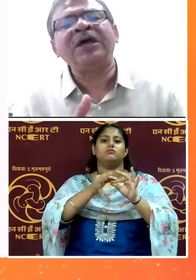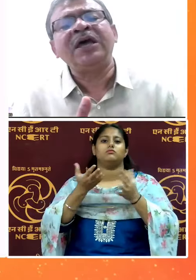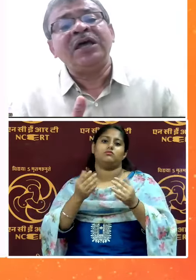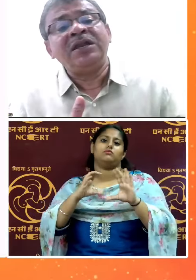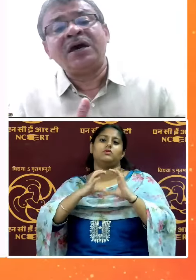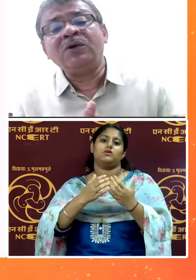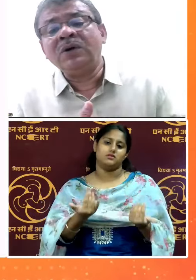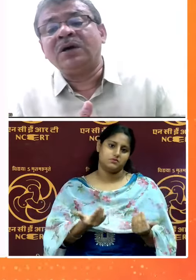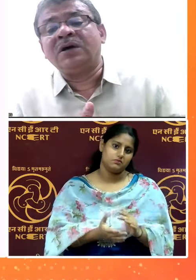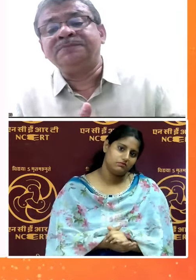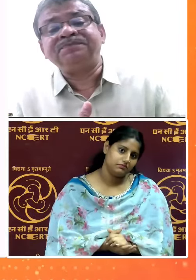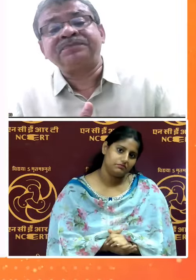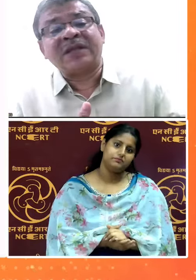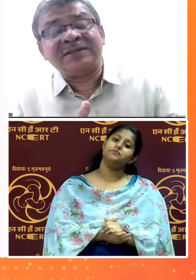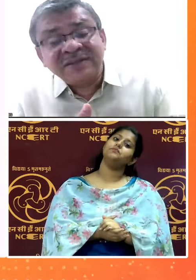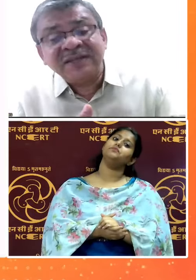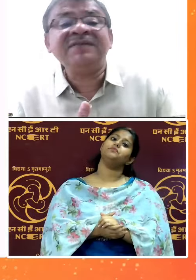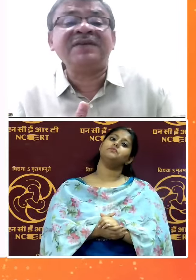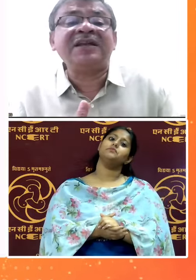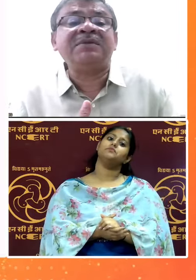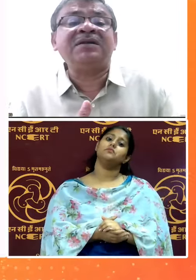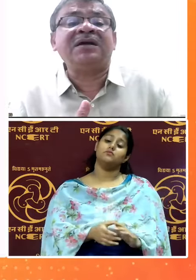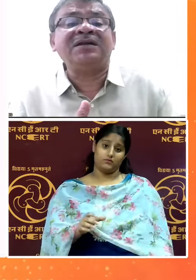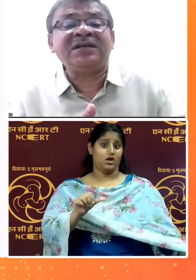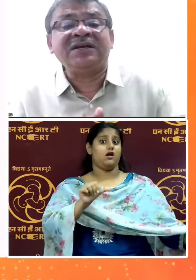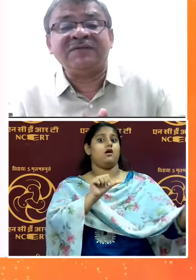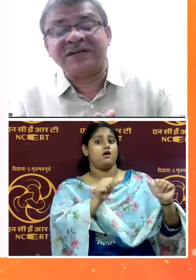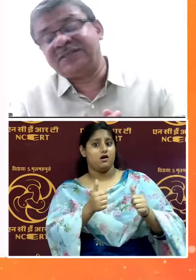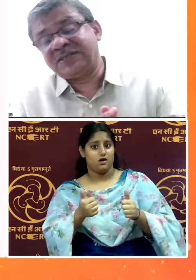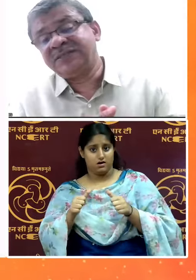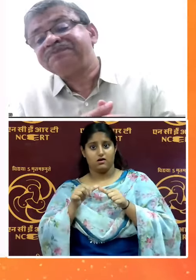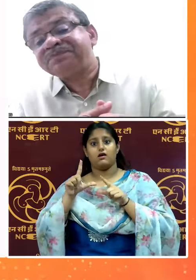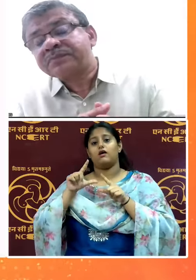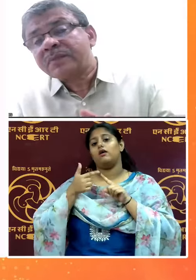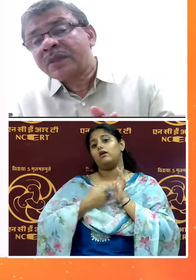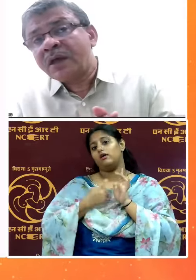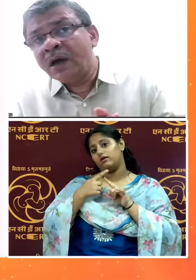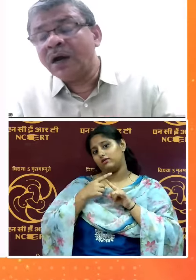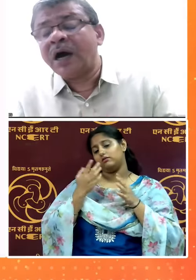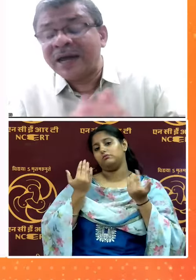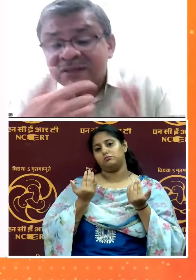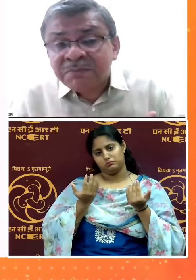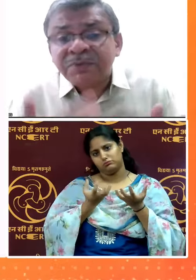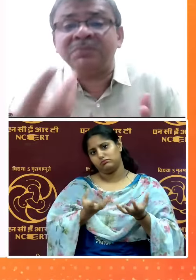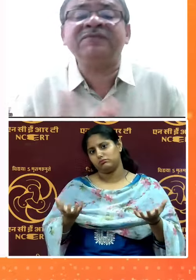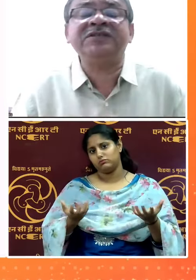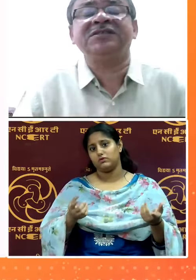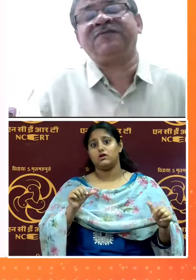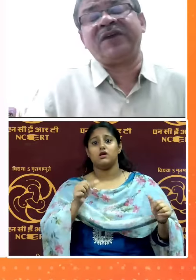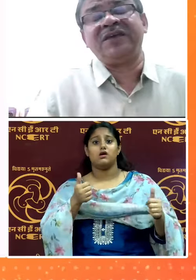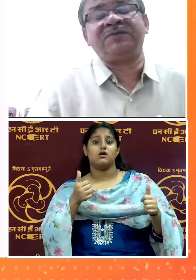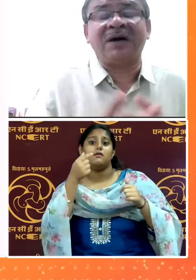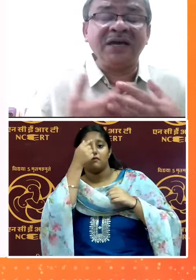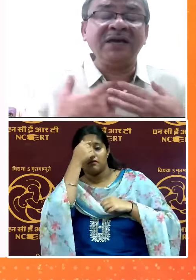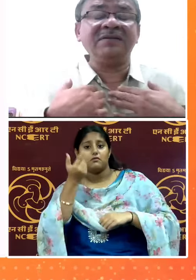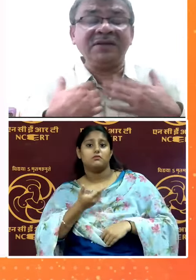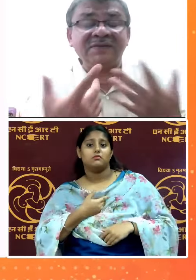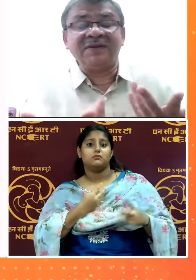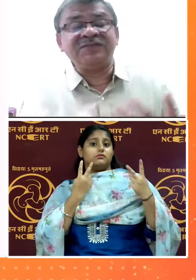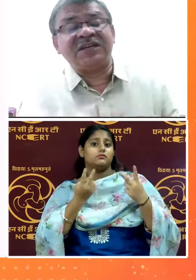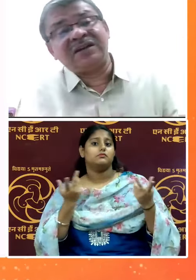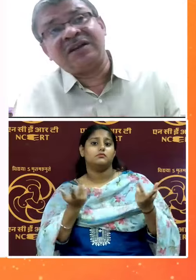classroom. Now, other than these alarm and alerting devices, another problem which is faced